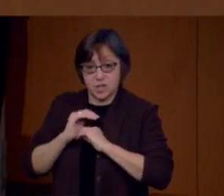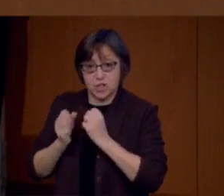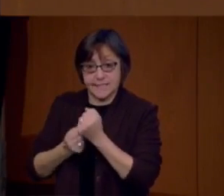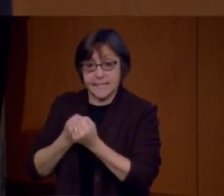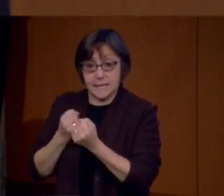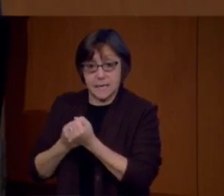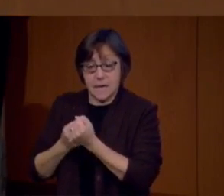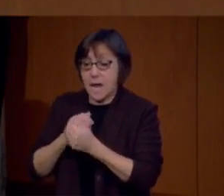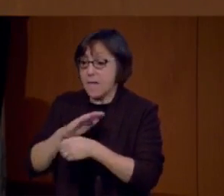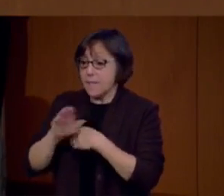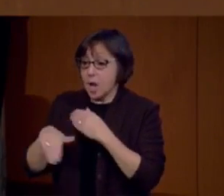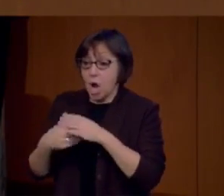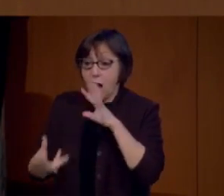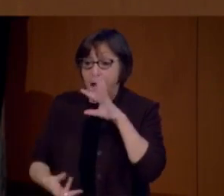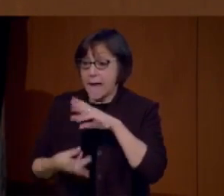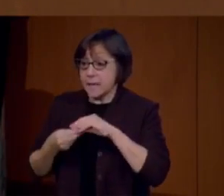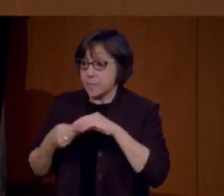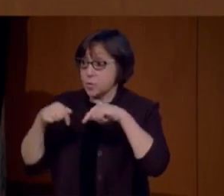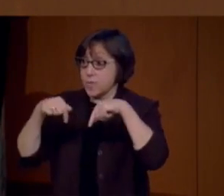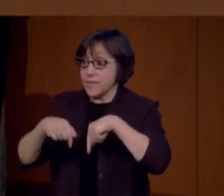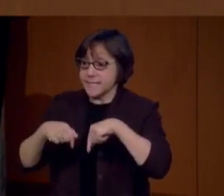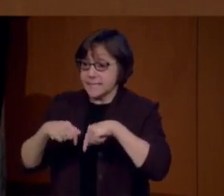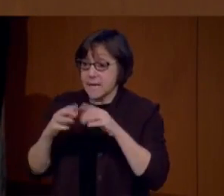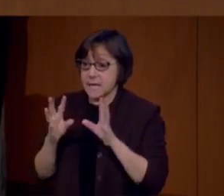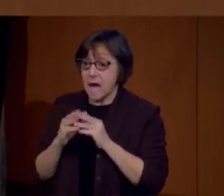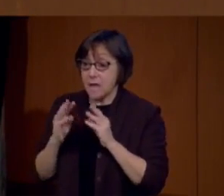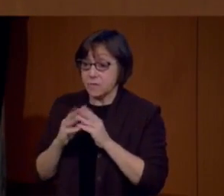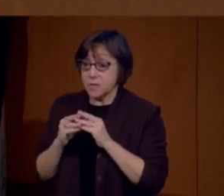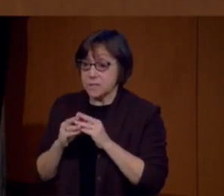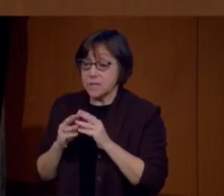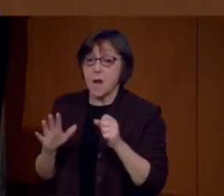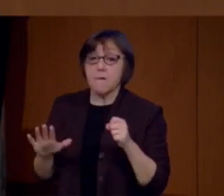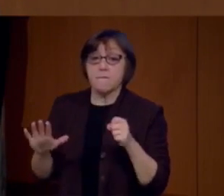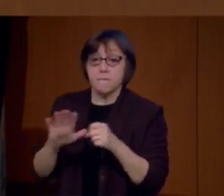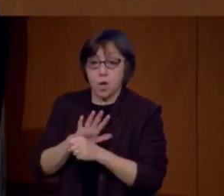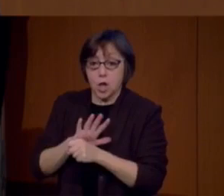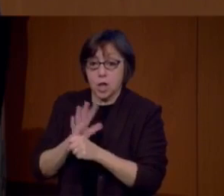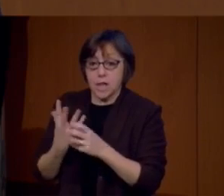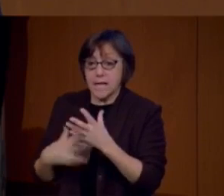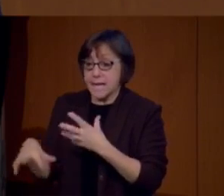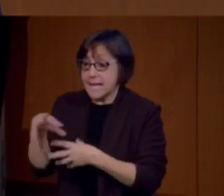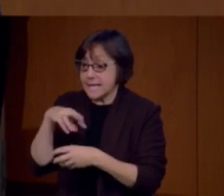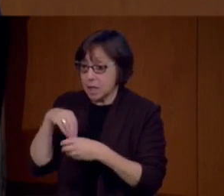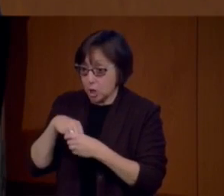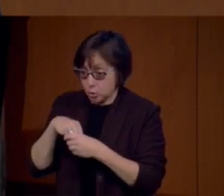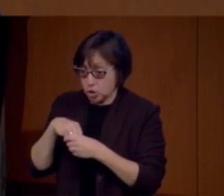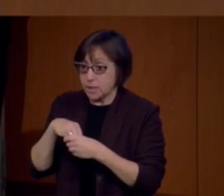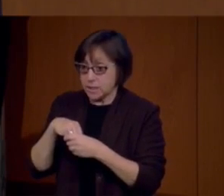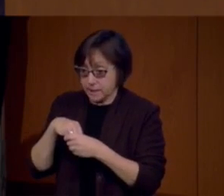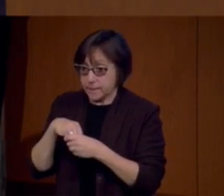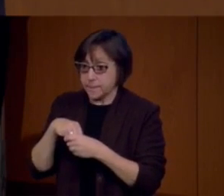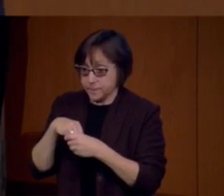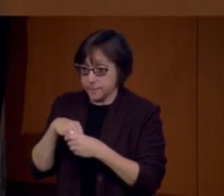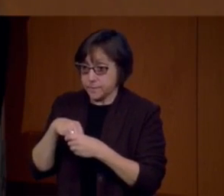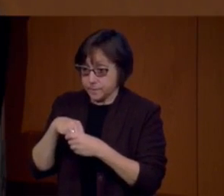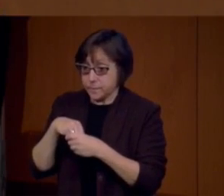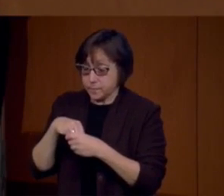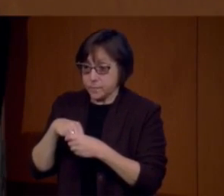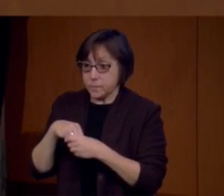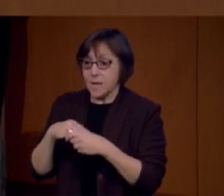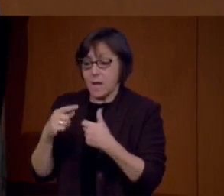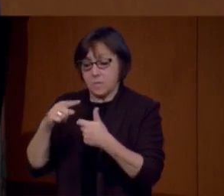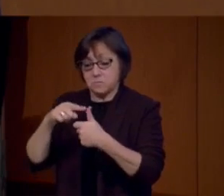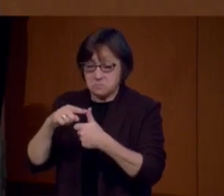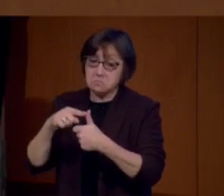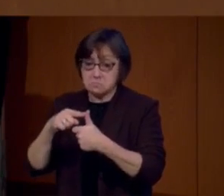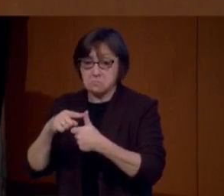They all add up to what this conference is about, inclusion, full inclusion. Now the first 3,